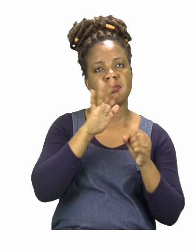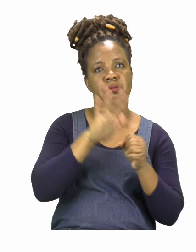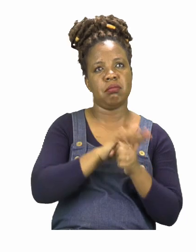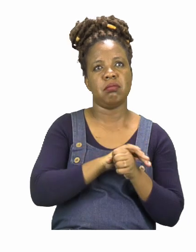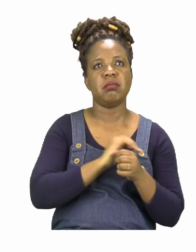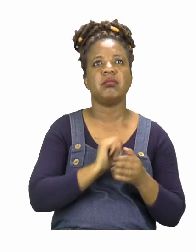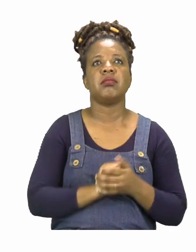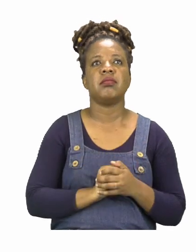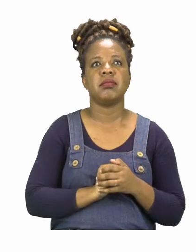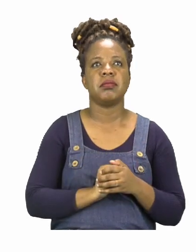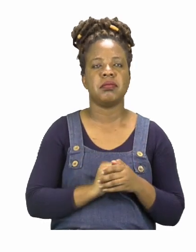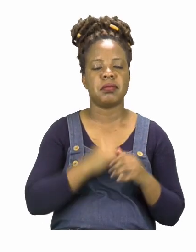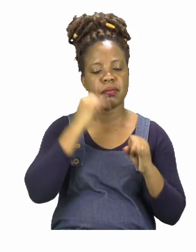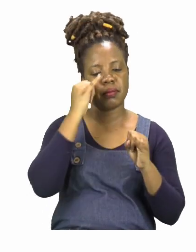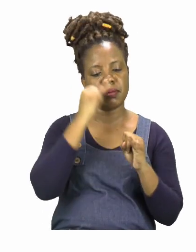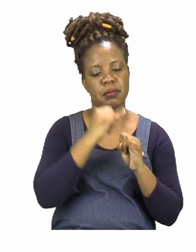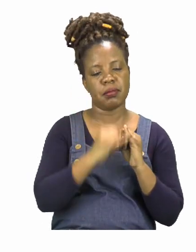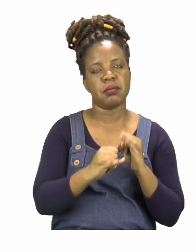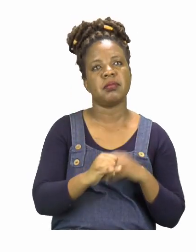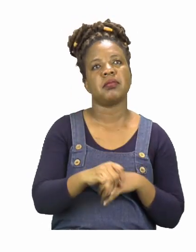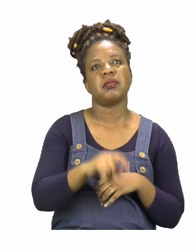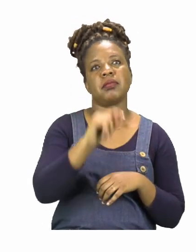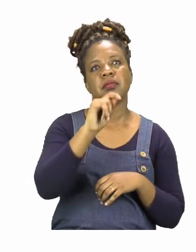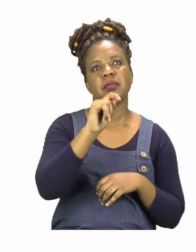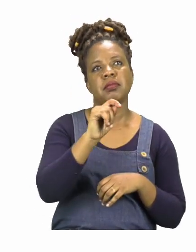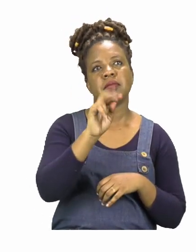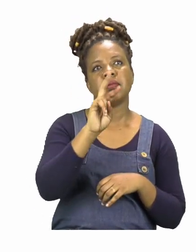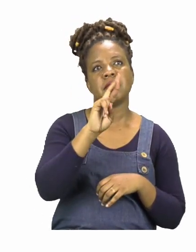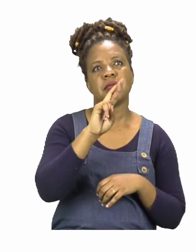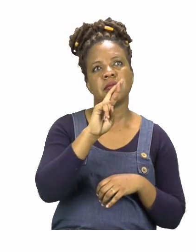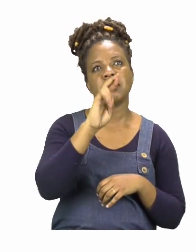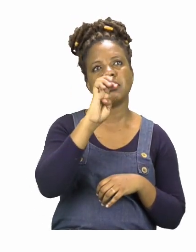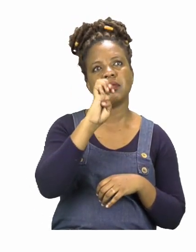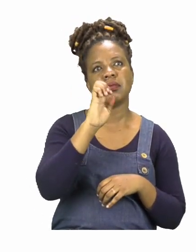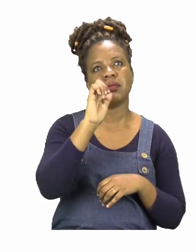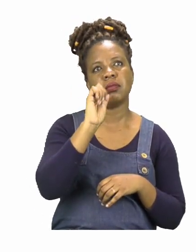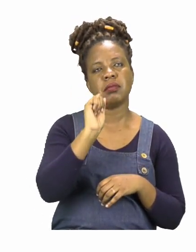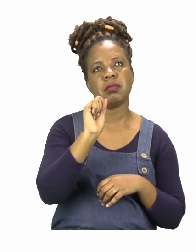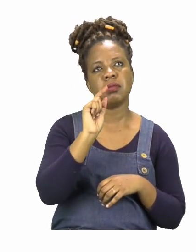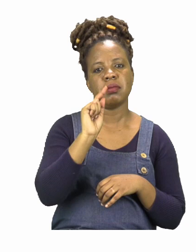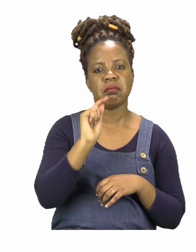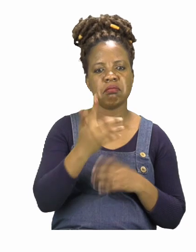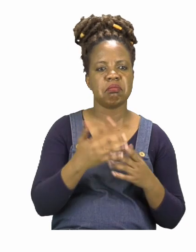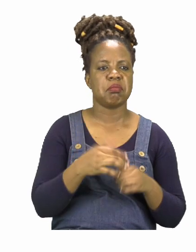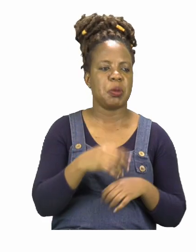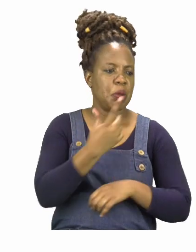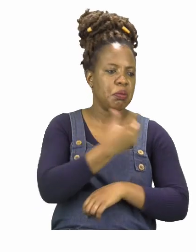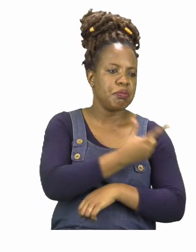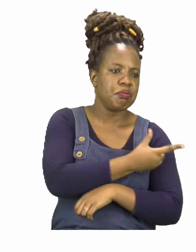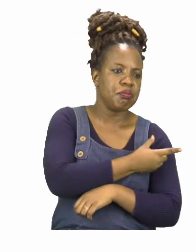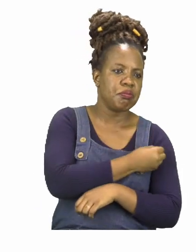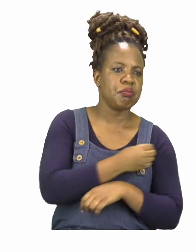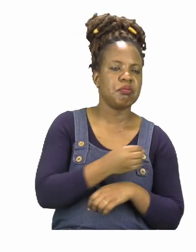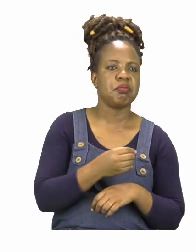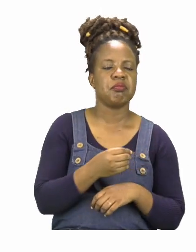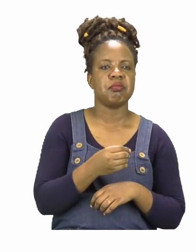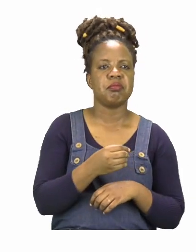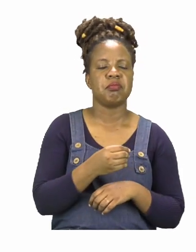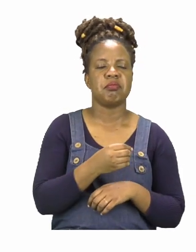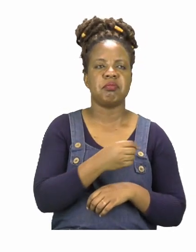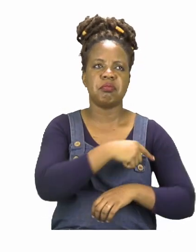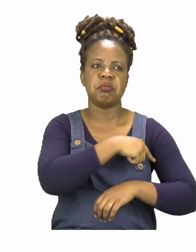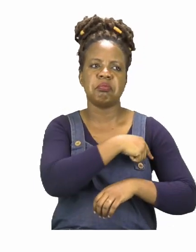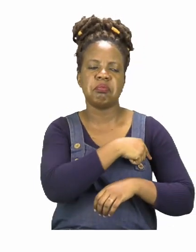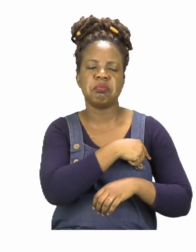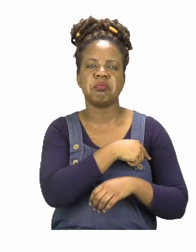Then the last word that we're going to use for our vocabulary today is the word treat. Now there are